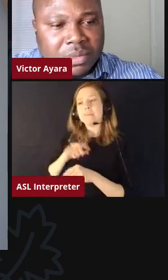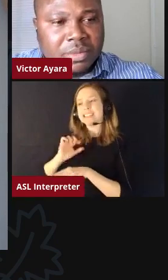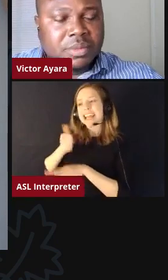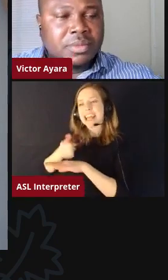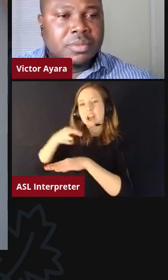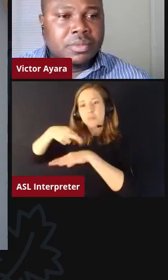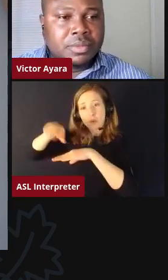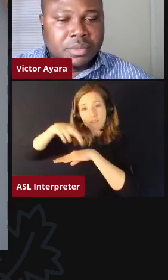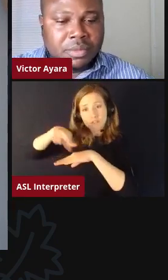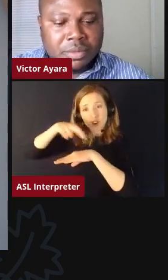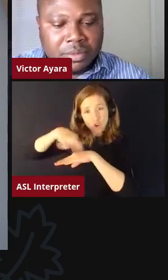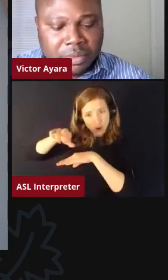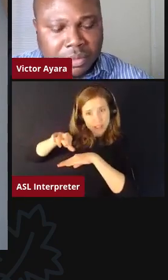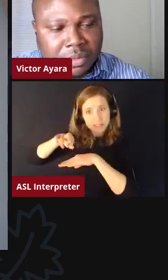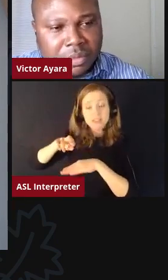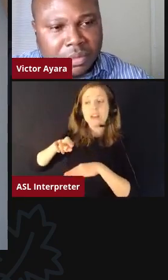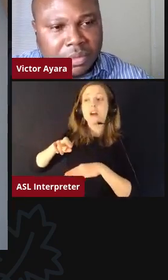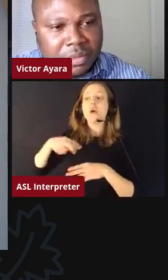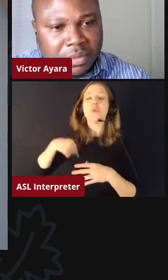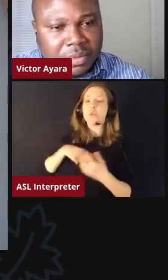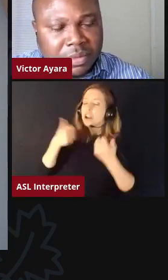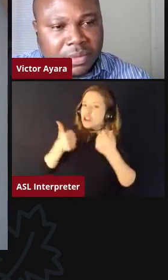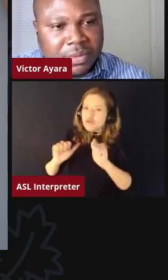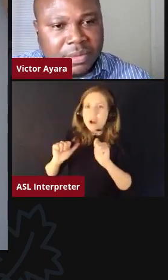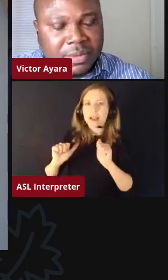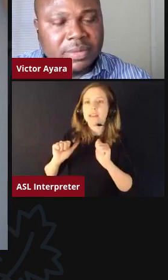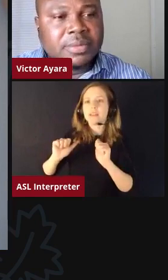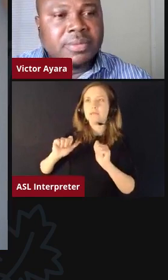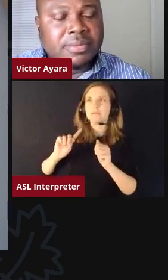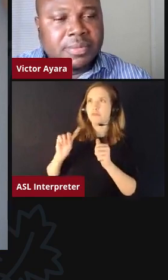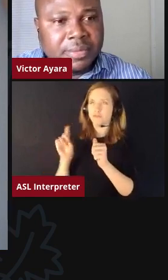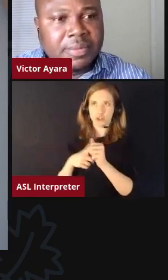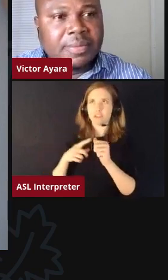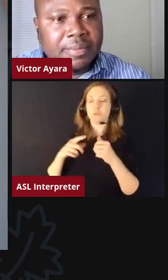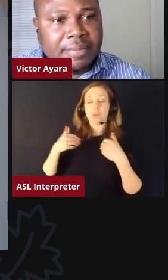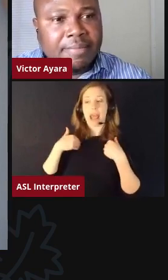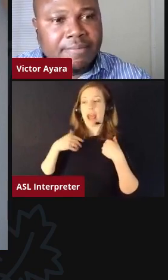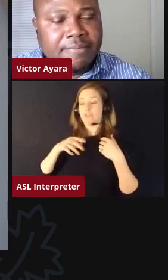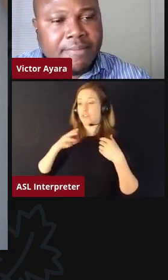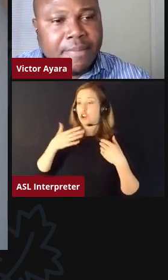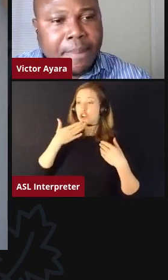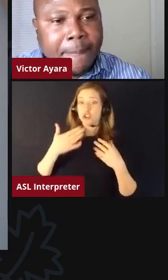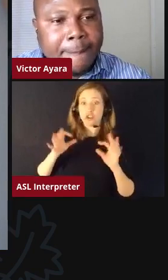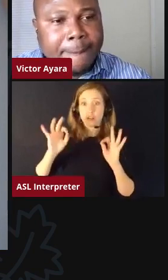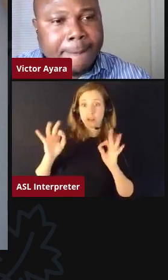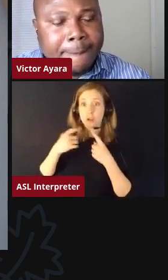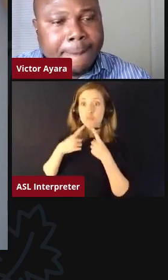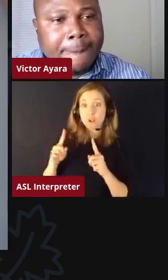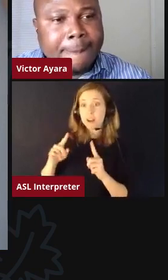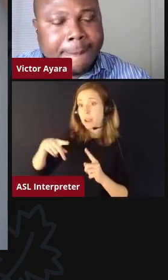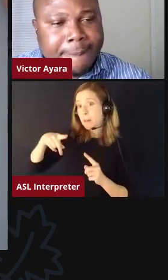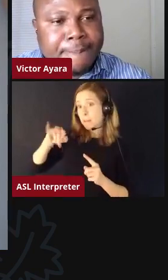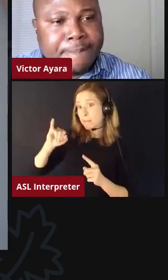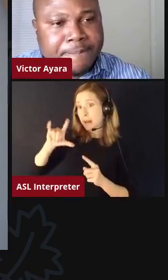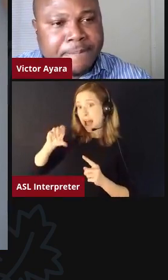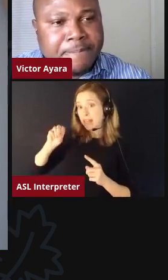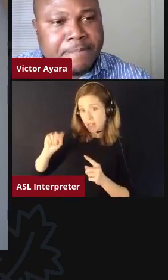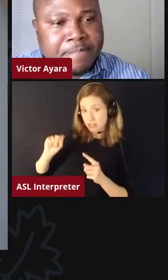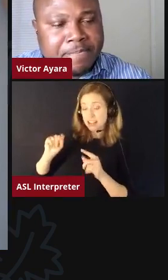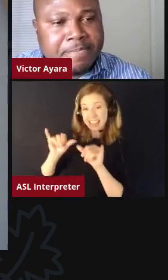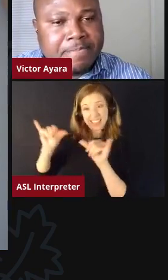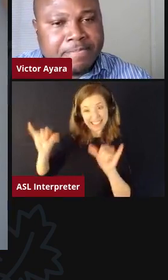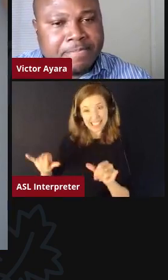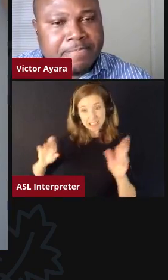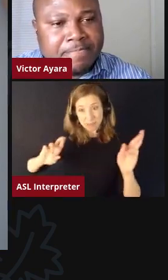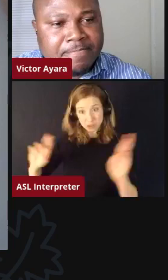have a good pilot and the system works well, we want to encourage community health workers to use this system to help